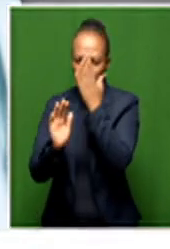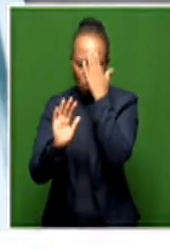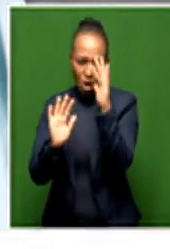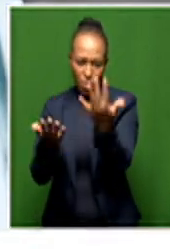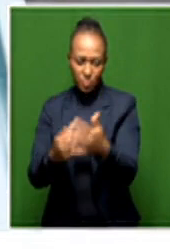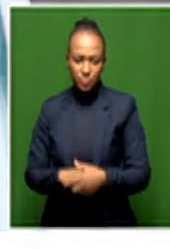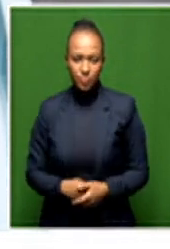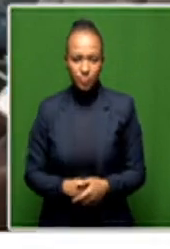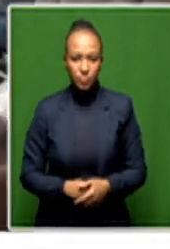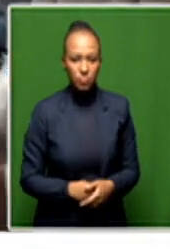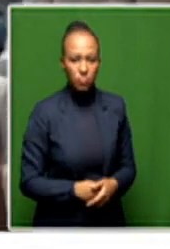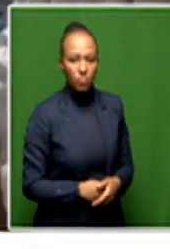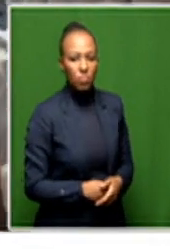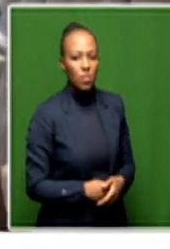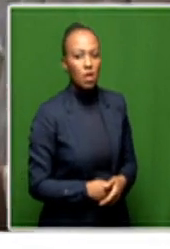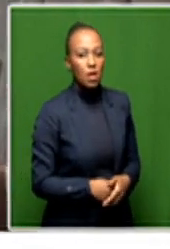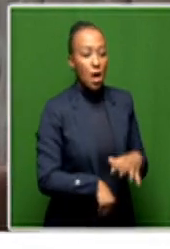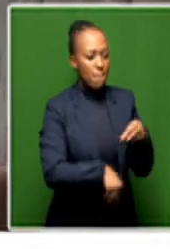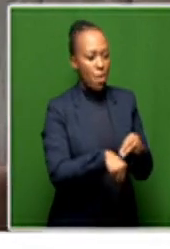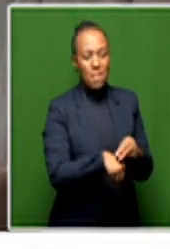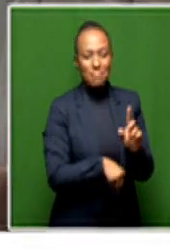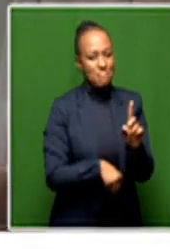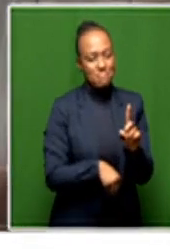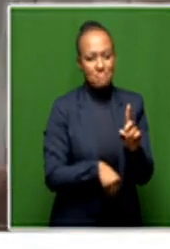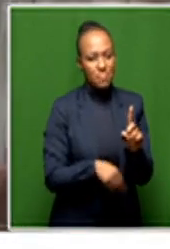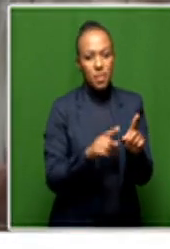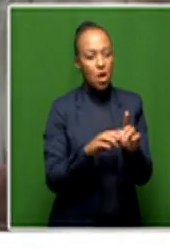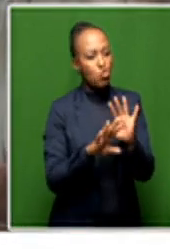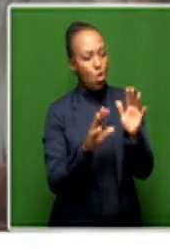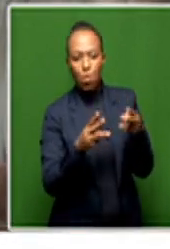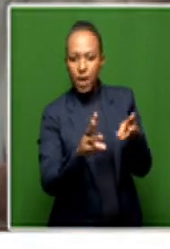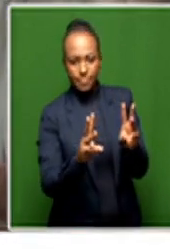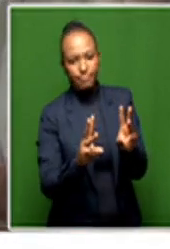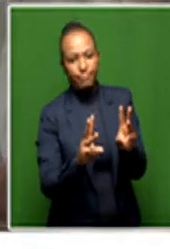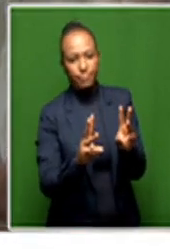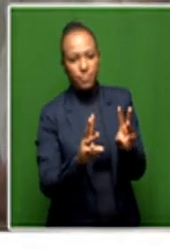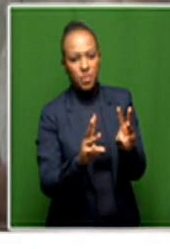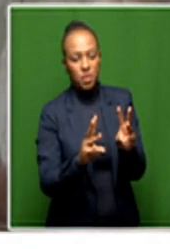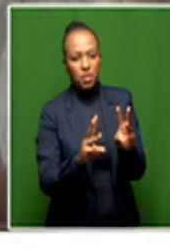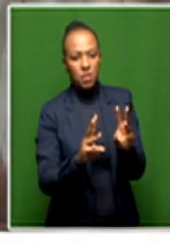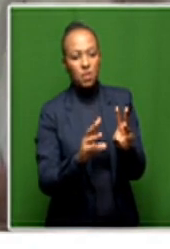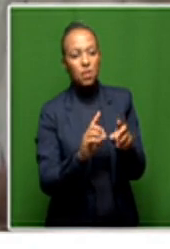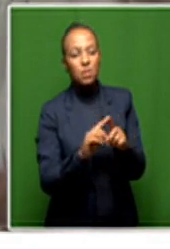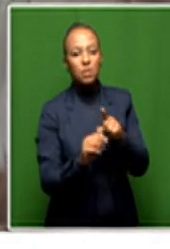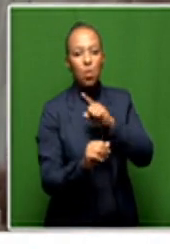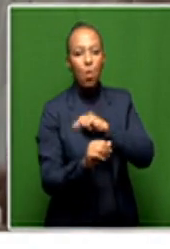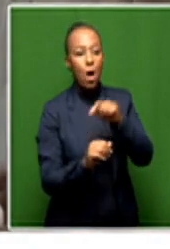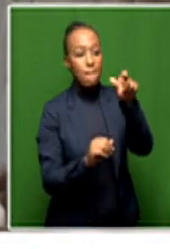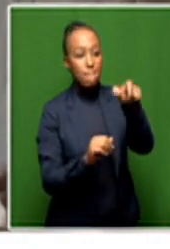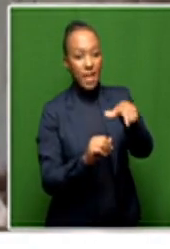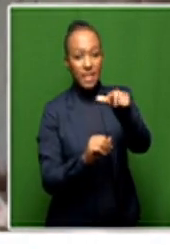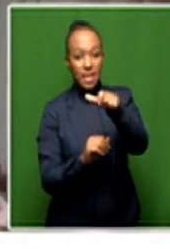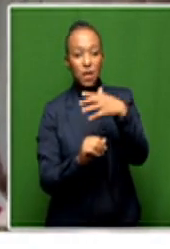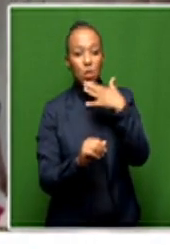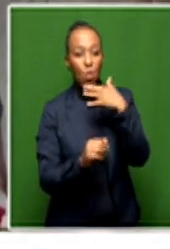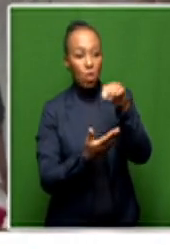That's now the big problem. There's no way. You will only know if that people that you have vaccinated with that